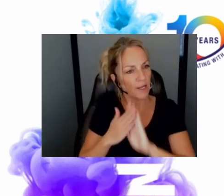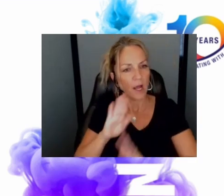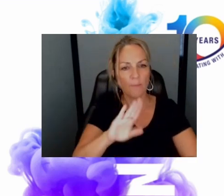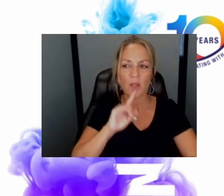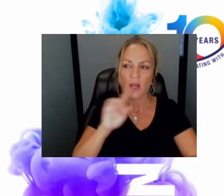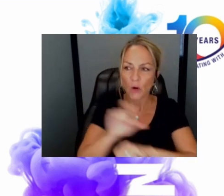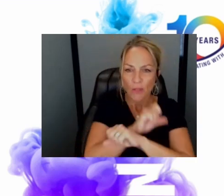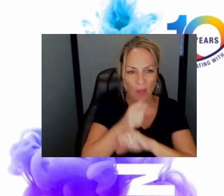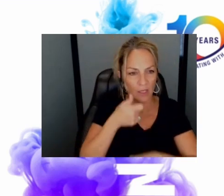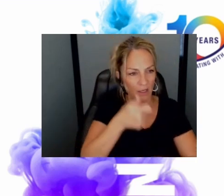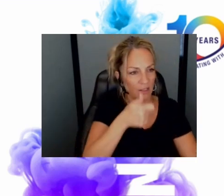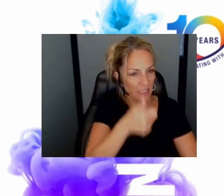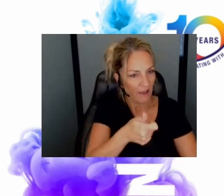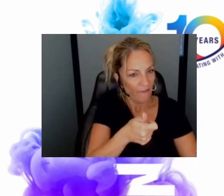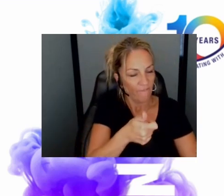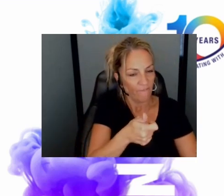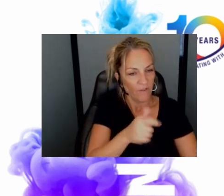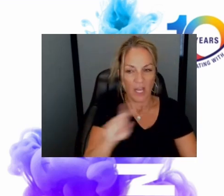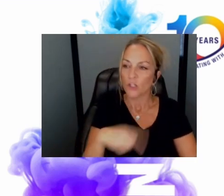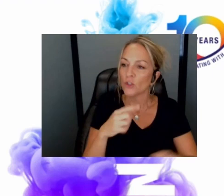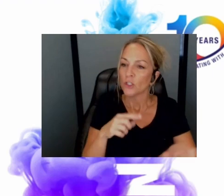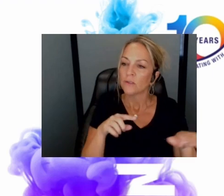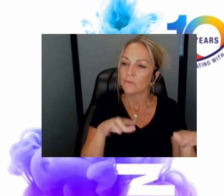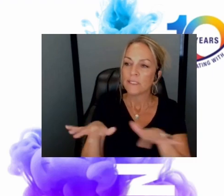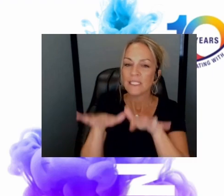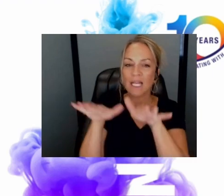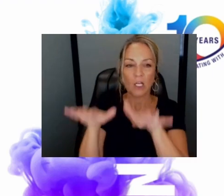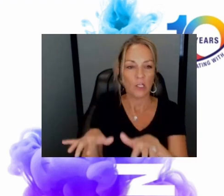just settle into the organization.